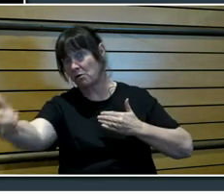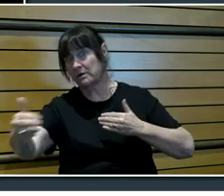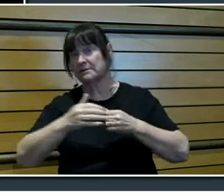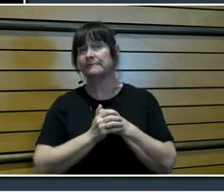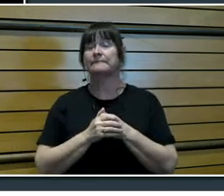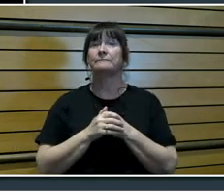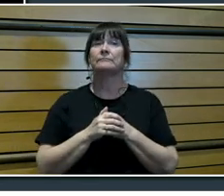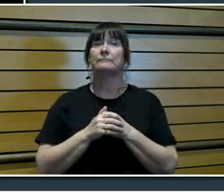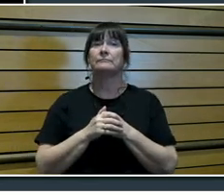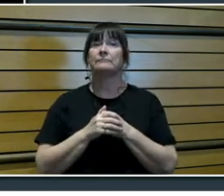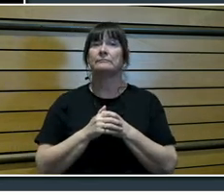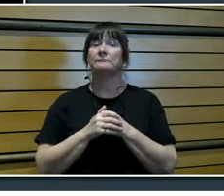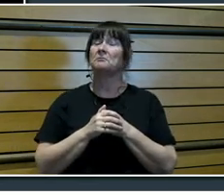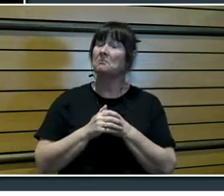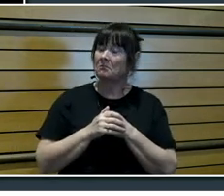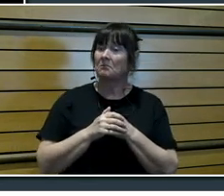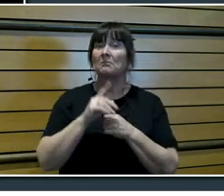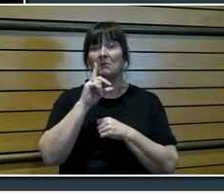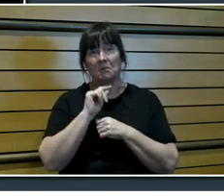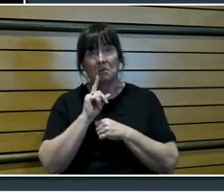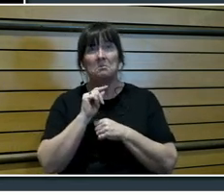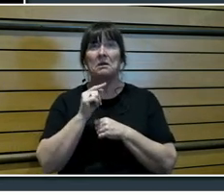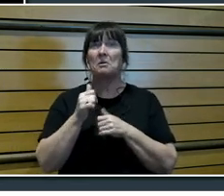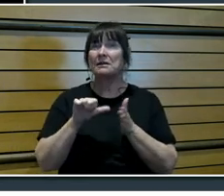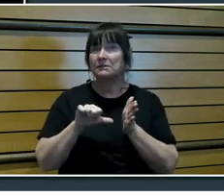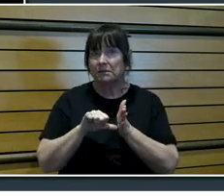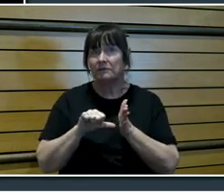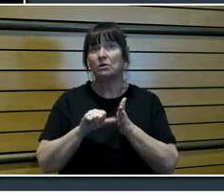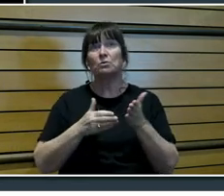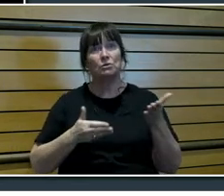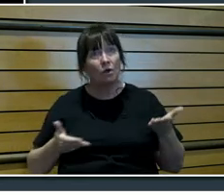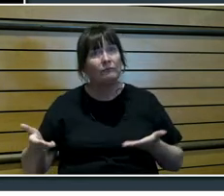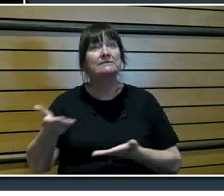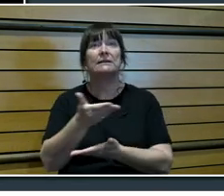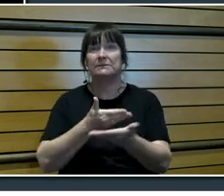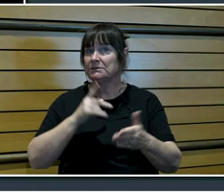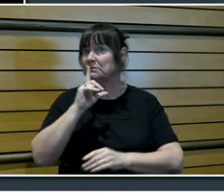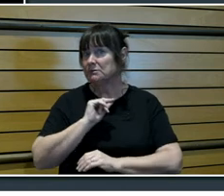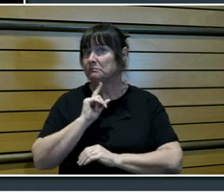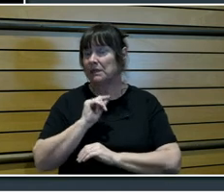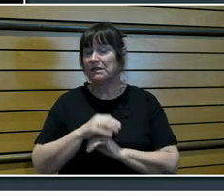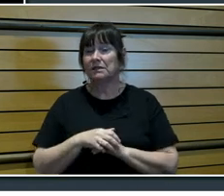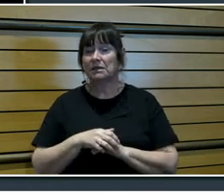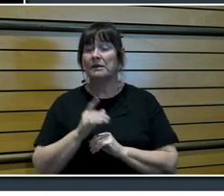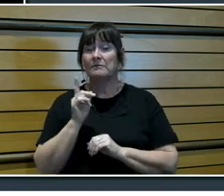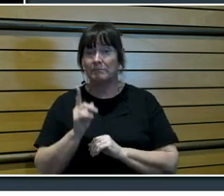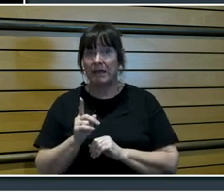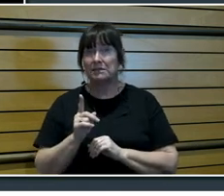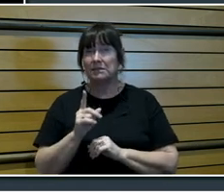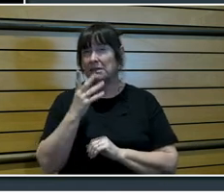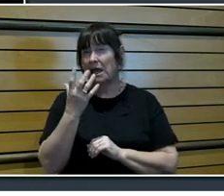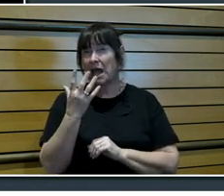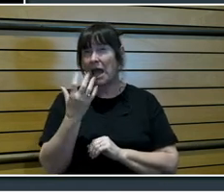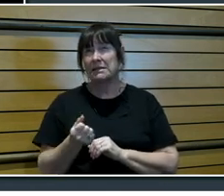Accepting this may be tense and difficult at times, but it also has the